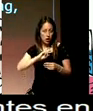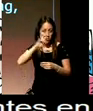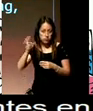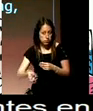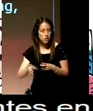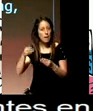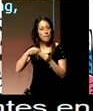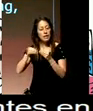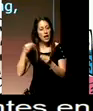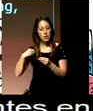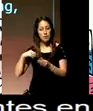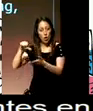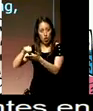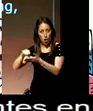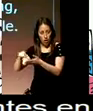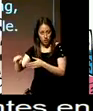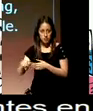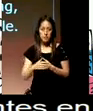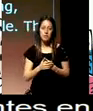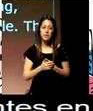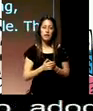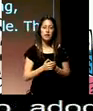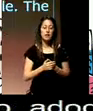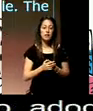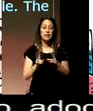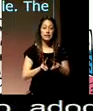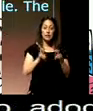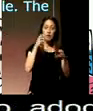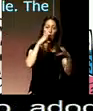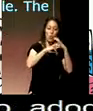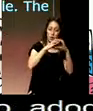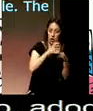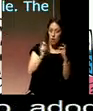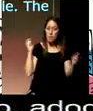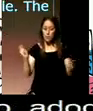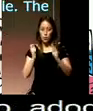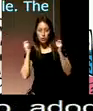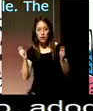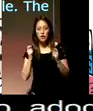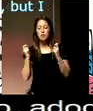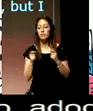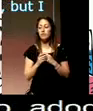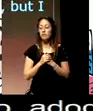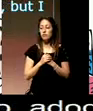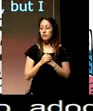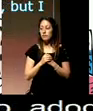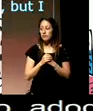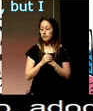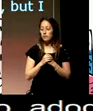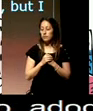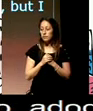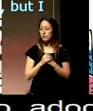Communication, well, we didn't get that far yet, but I'm sure we will. The ambition is to communicate